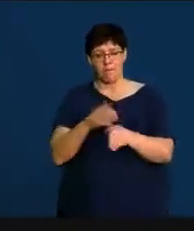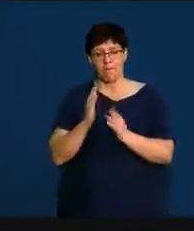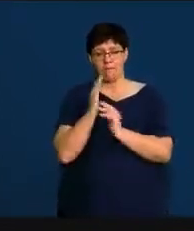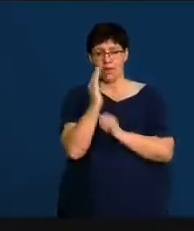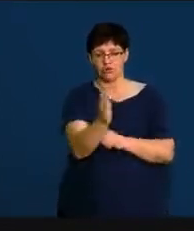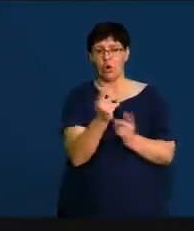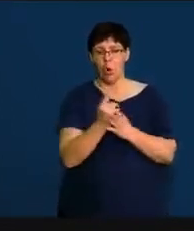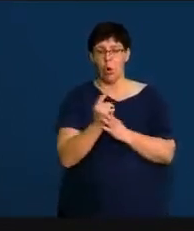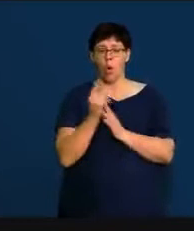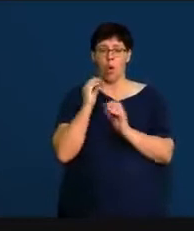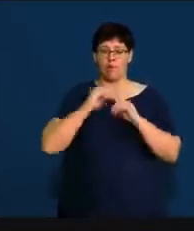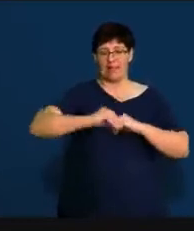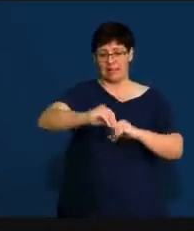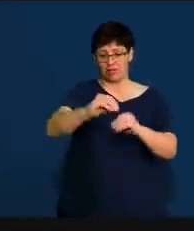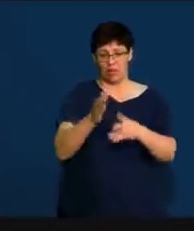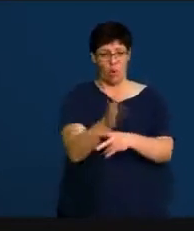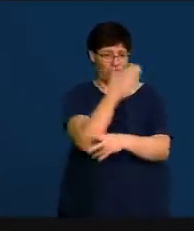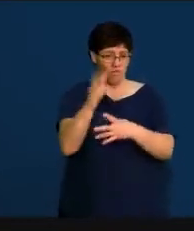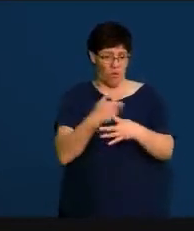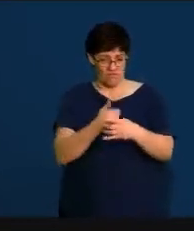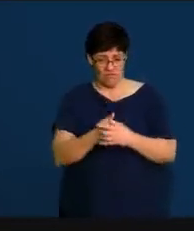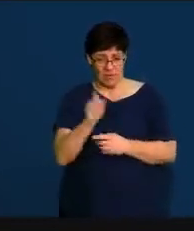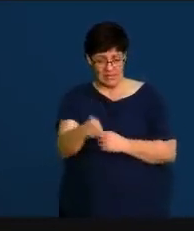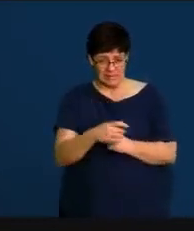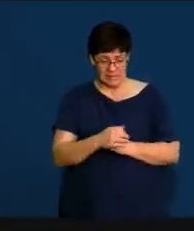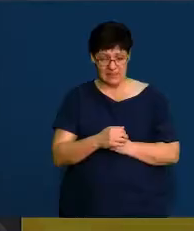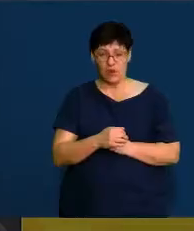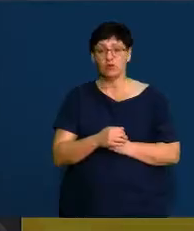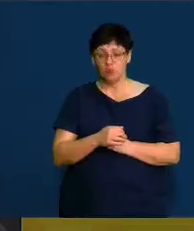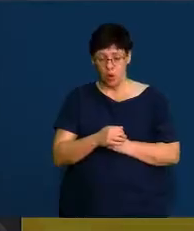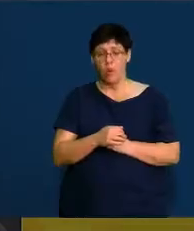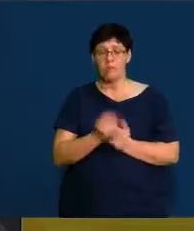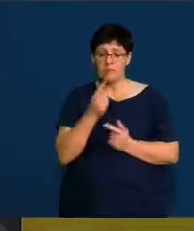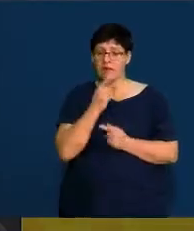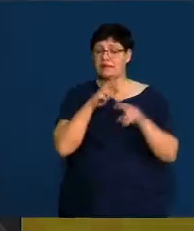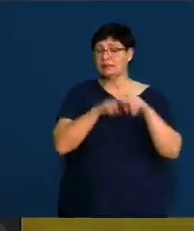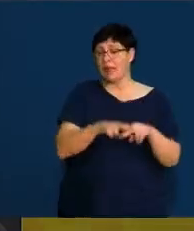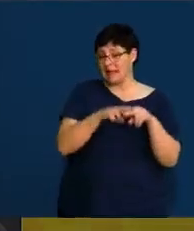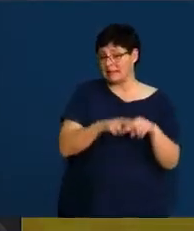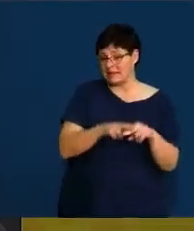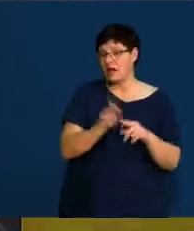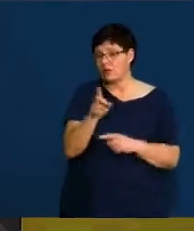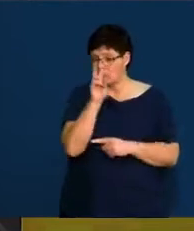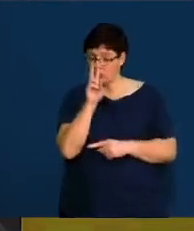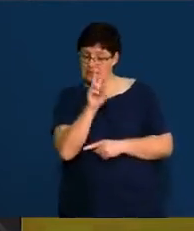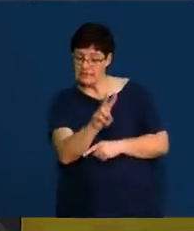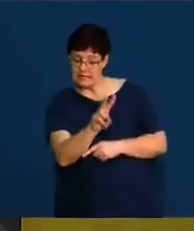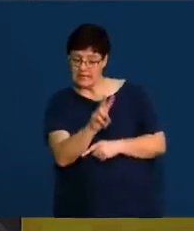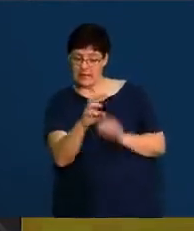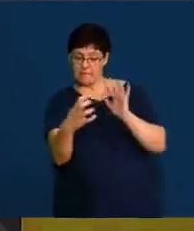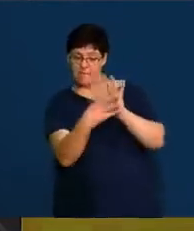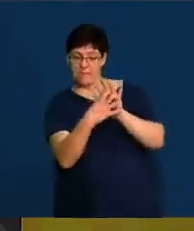as plantations. Now, the choice of answer will be dependent on what you're seeing on the